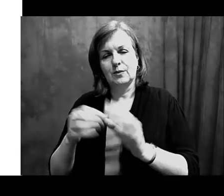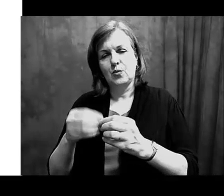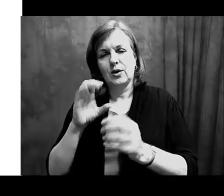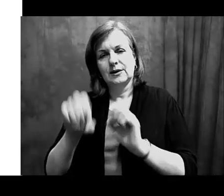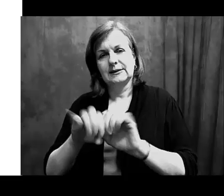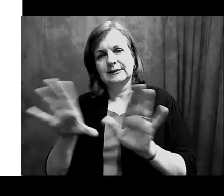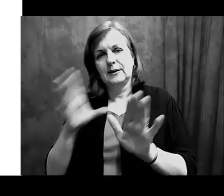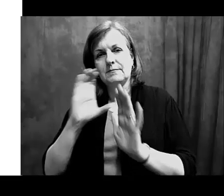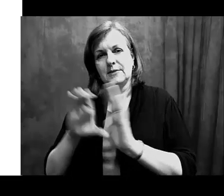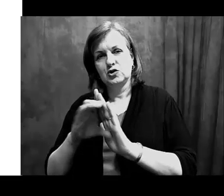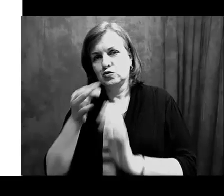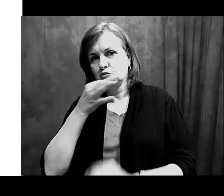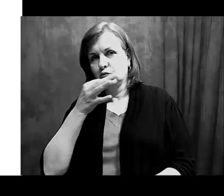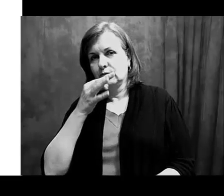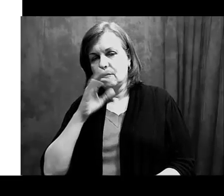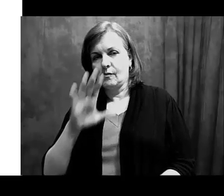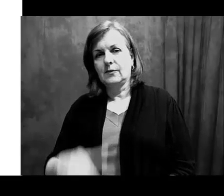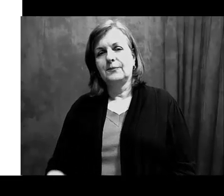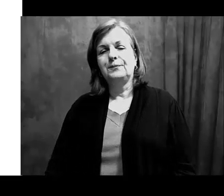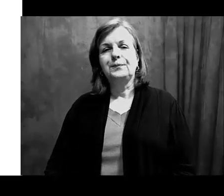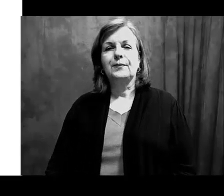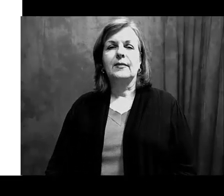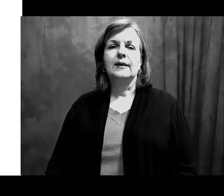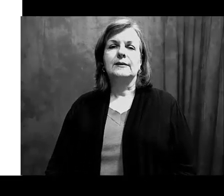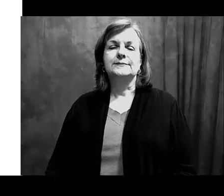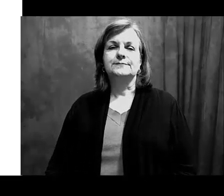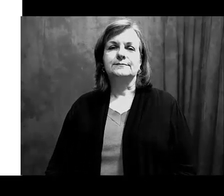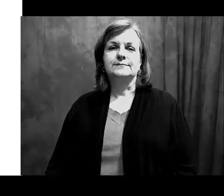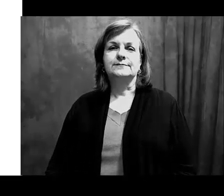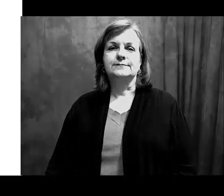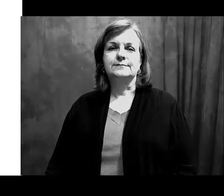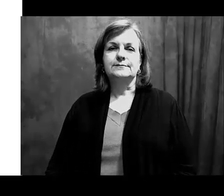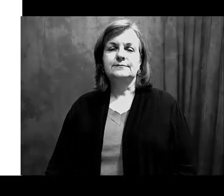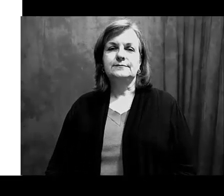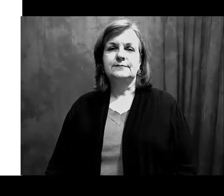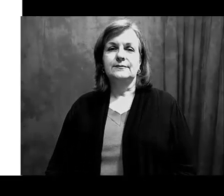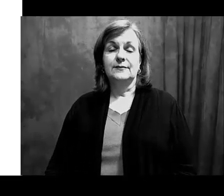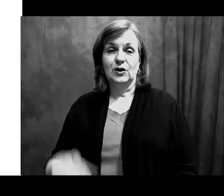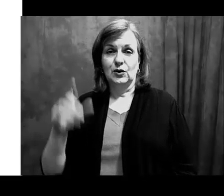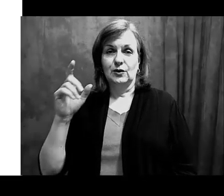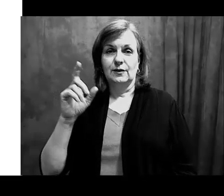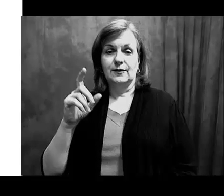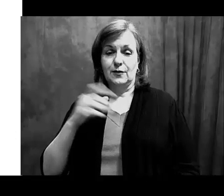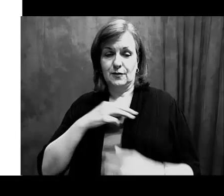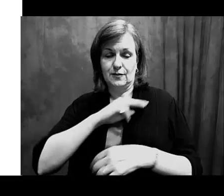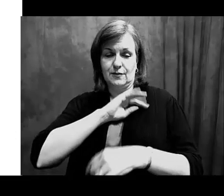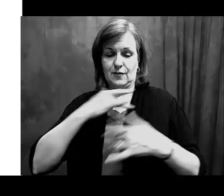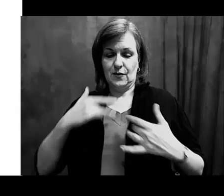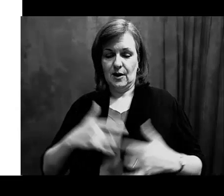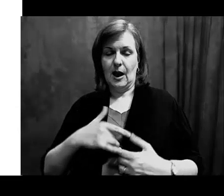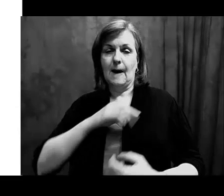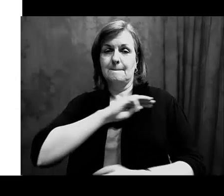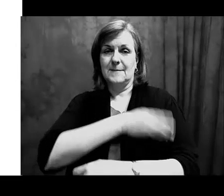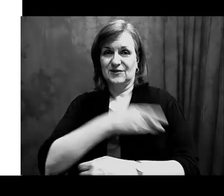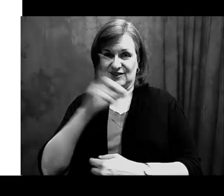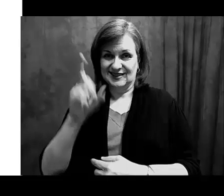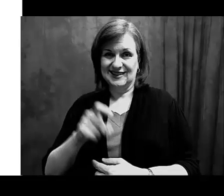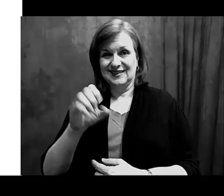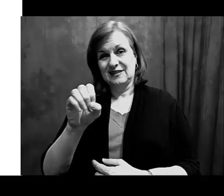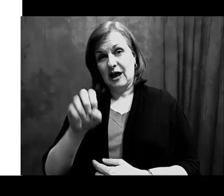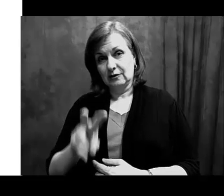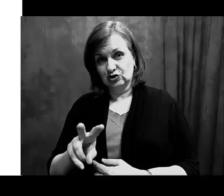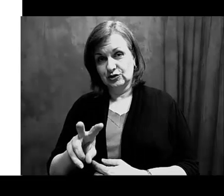And I'll show you in a more clear picture in just a second. But the idea is you have to feed the heart muscle. You've got